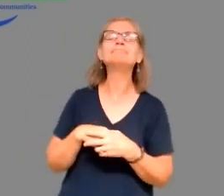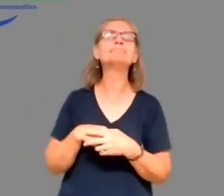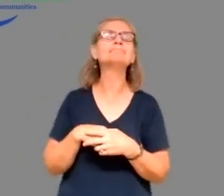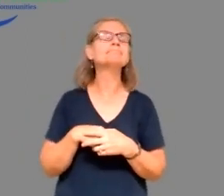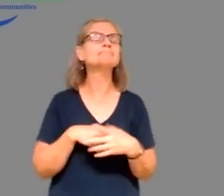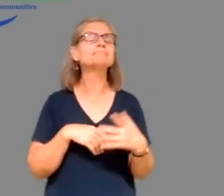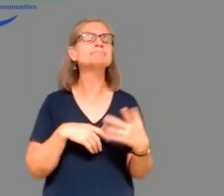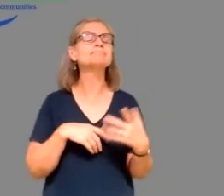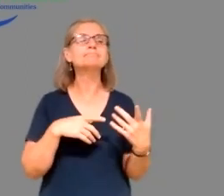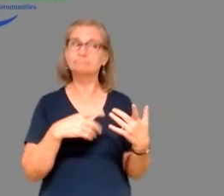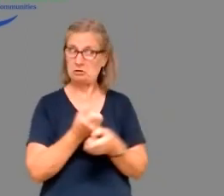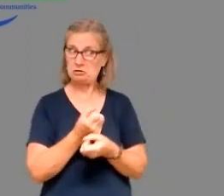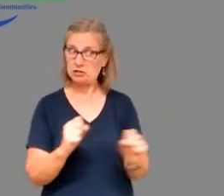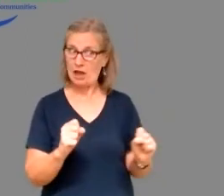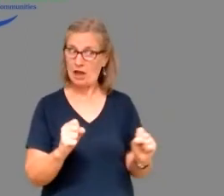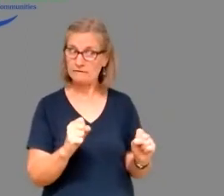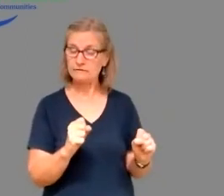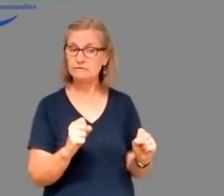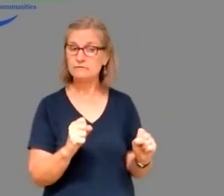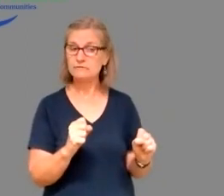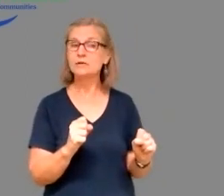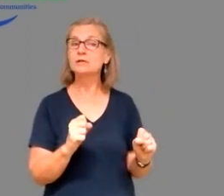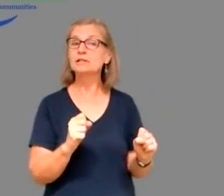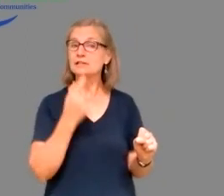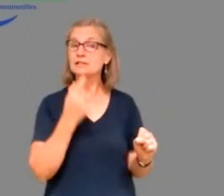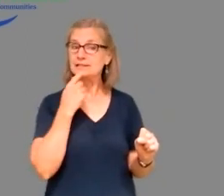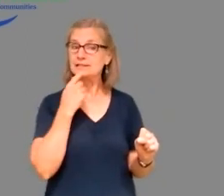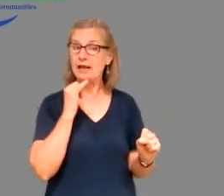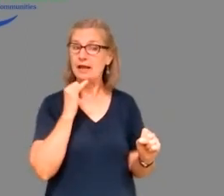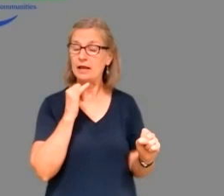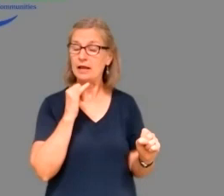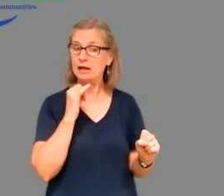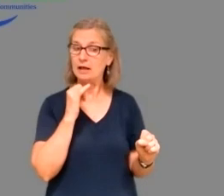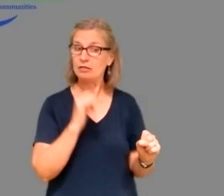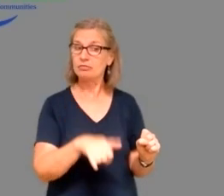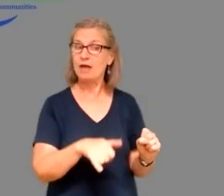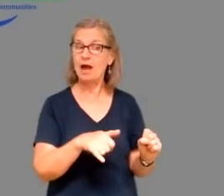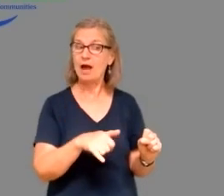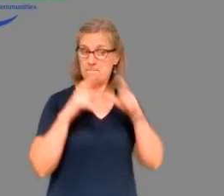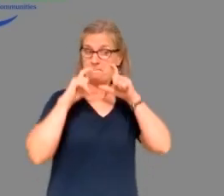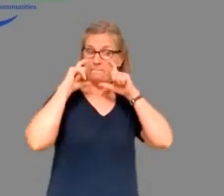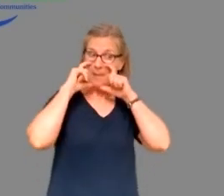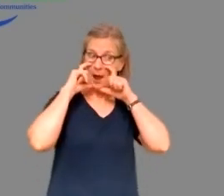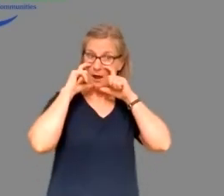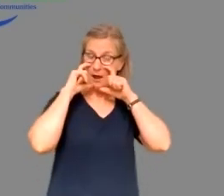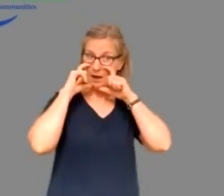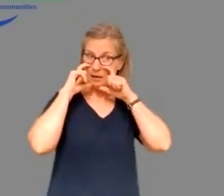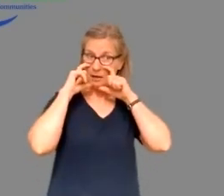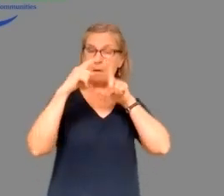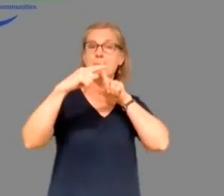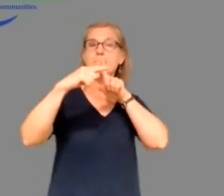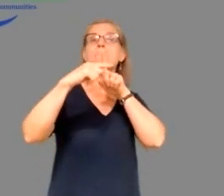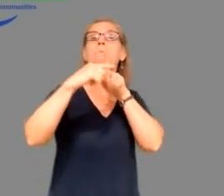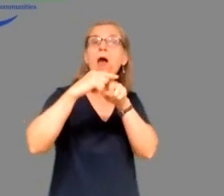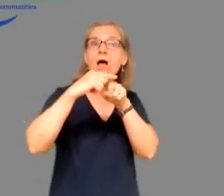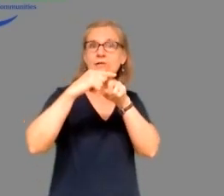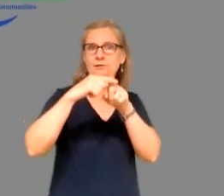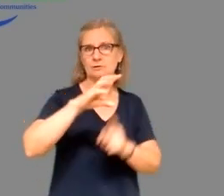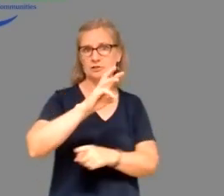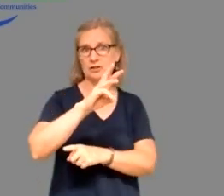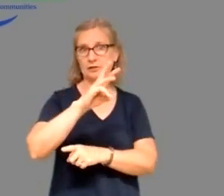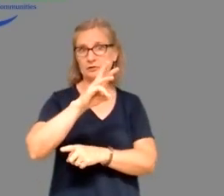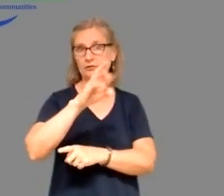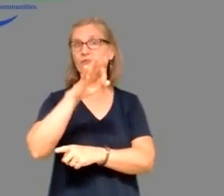that it's still smart to, even in a mask, 6 feet, not a one or the other, but a both kind of